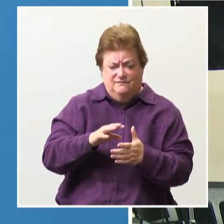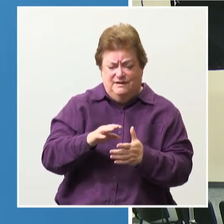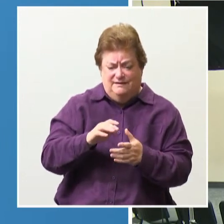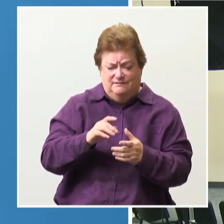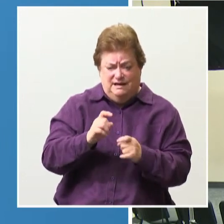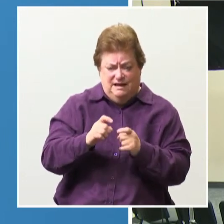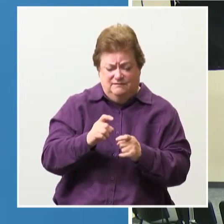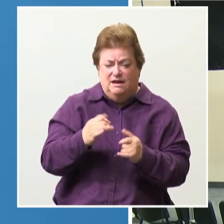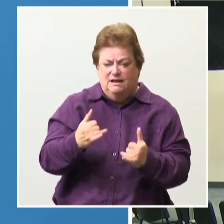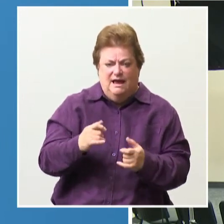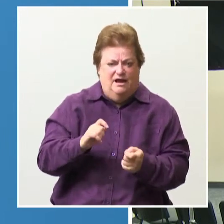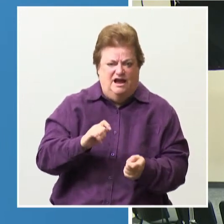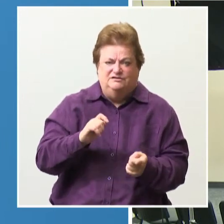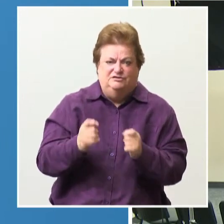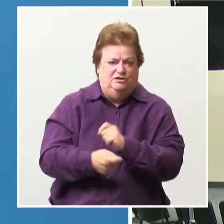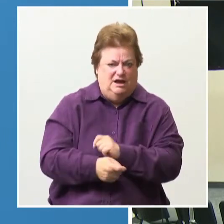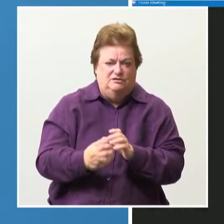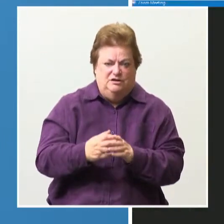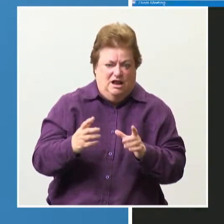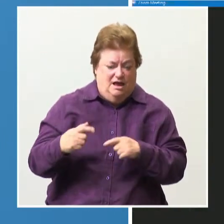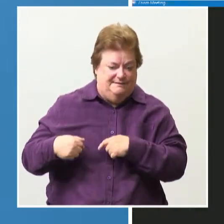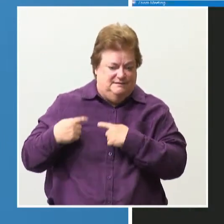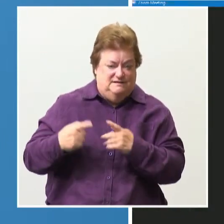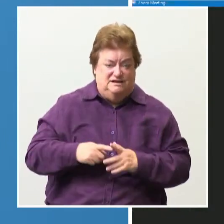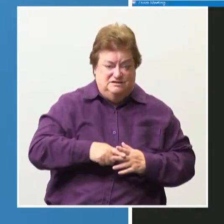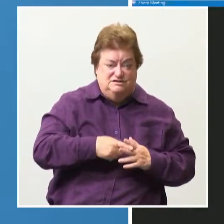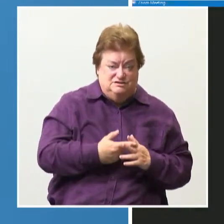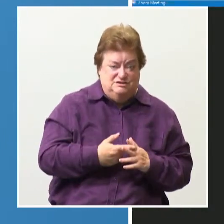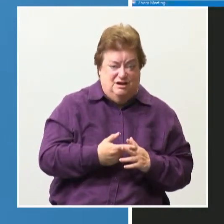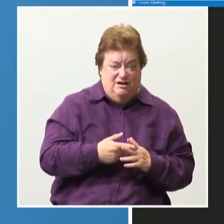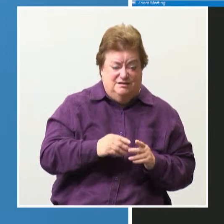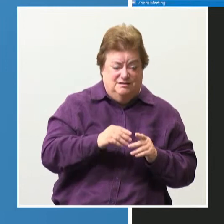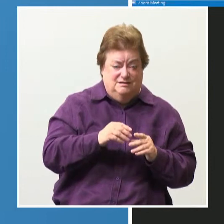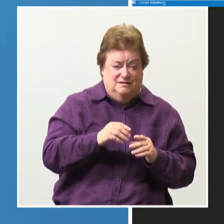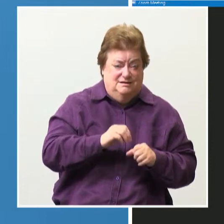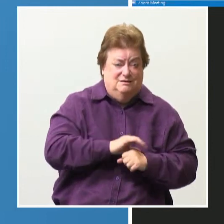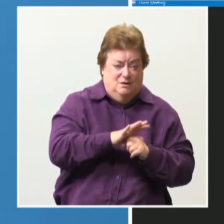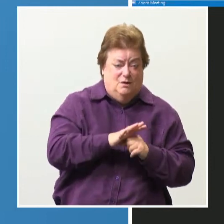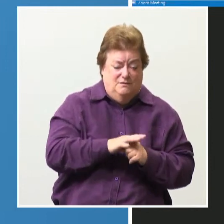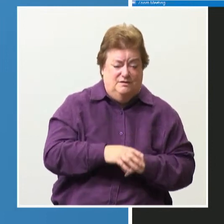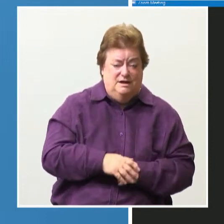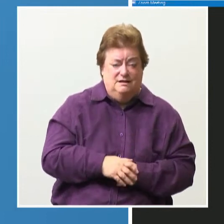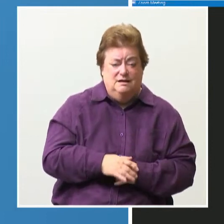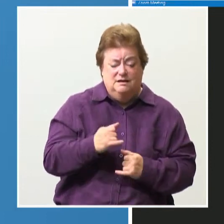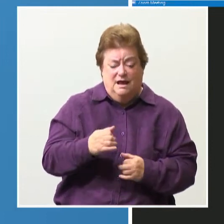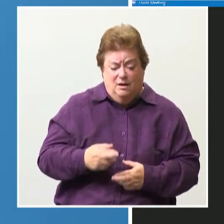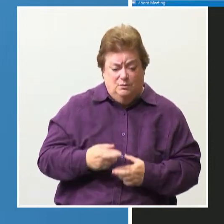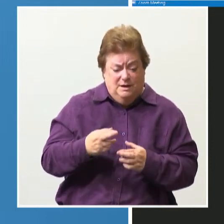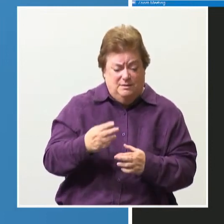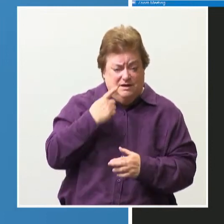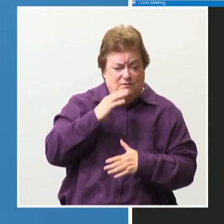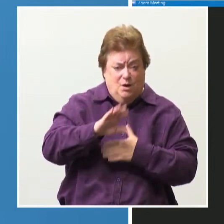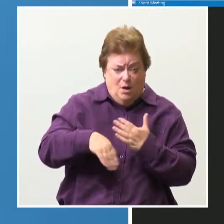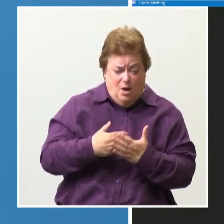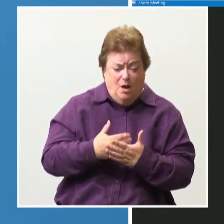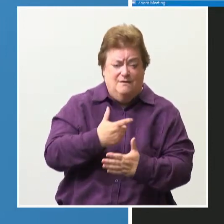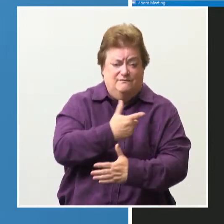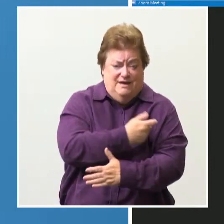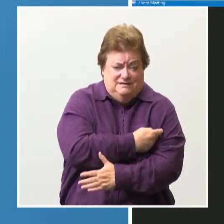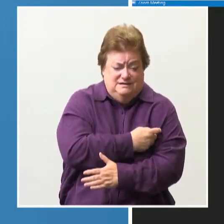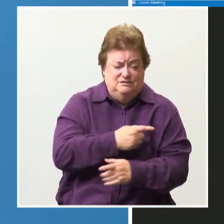significantly since the start of the pandemic. So currently, there is a recommendation for all vaccines to